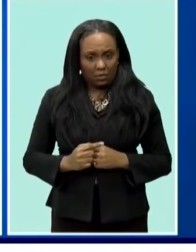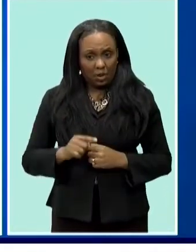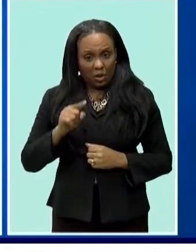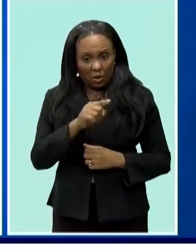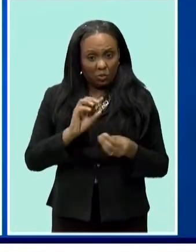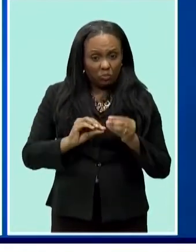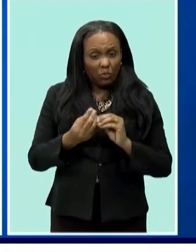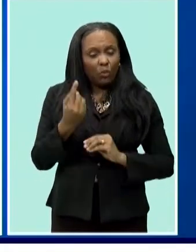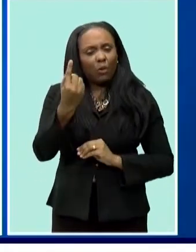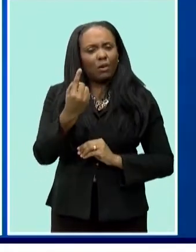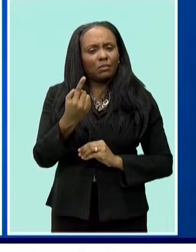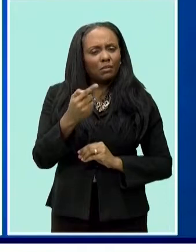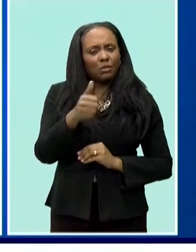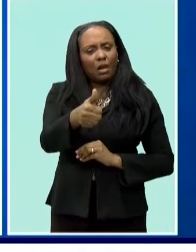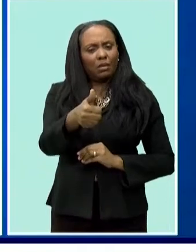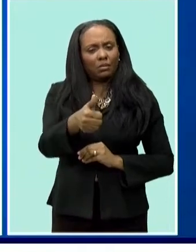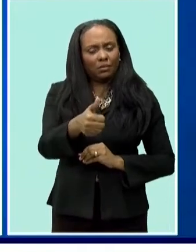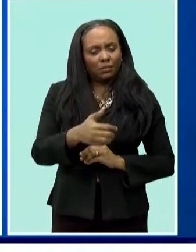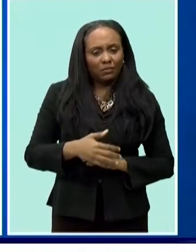do. Do not